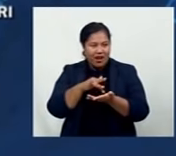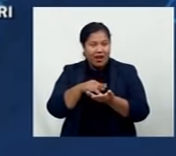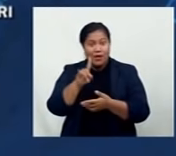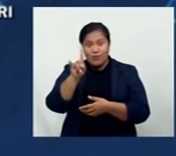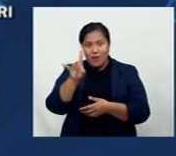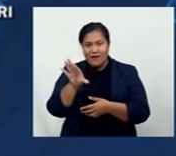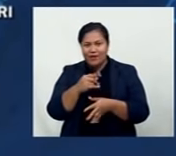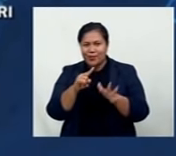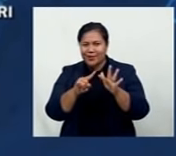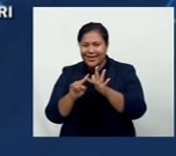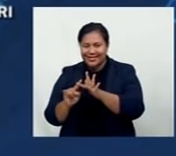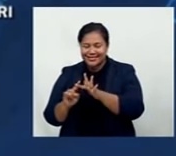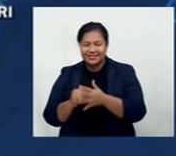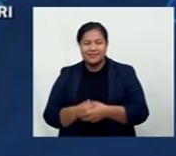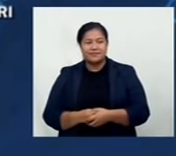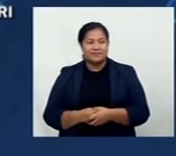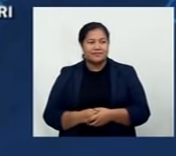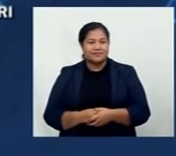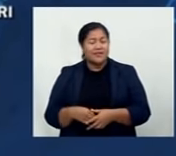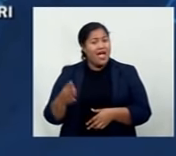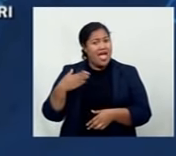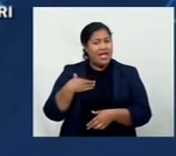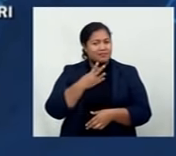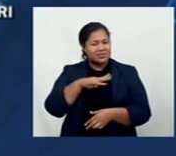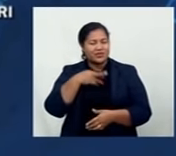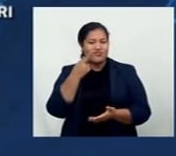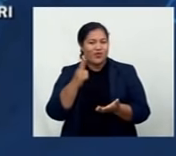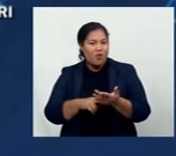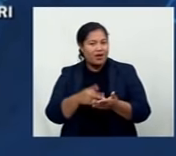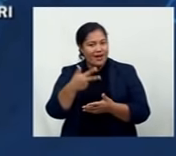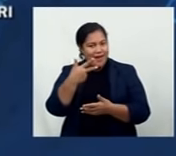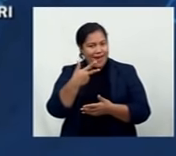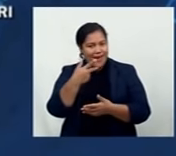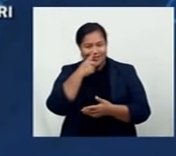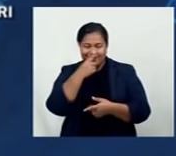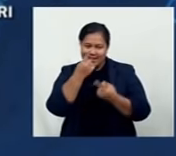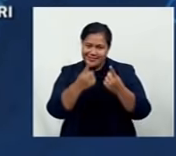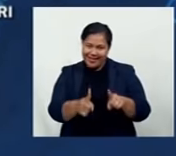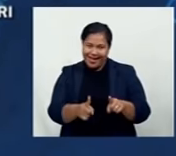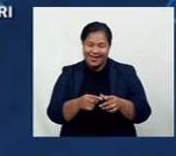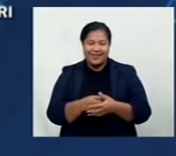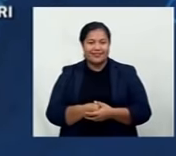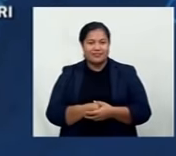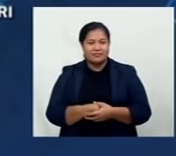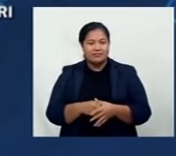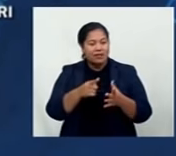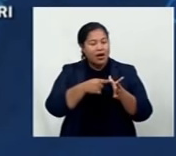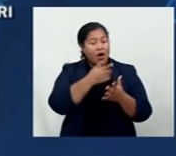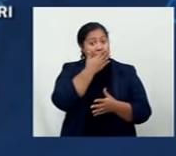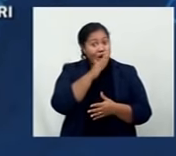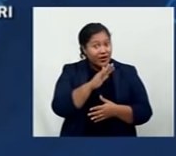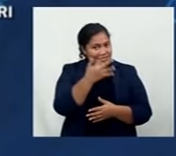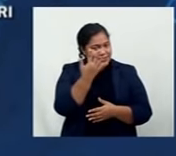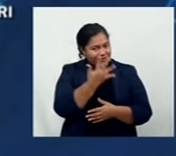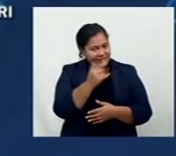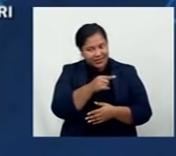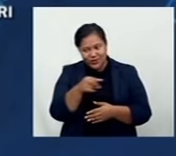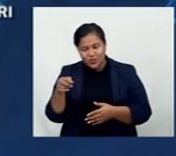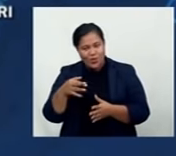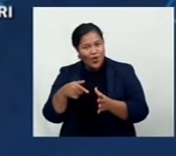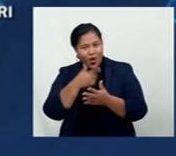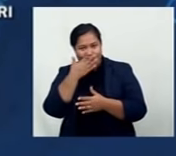from the Eastern Division. The Health Ministry also recorded 8 new COVID-19 deaths between August 15th and